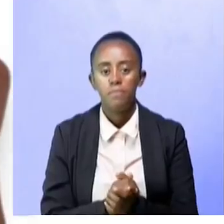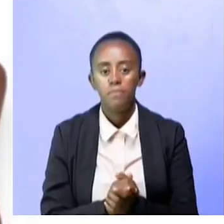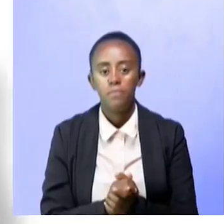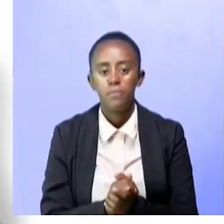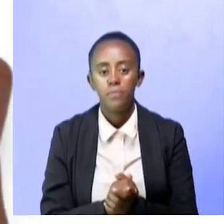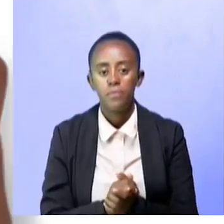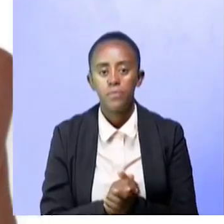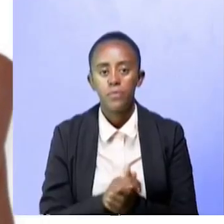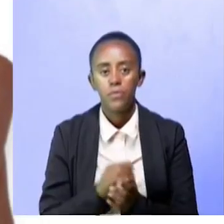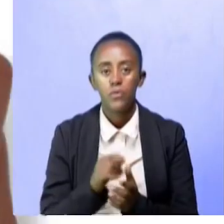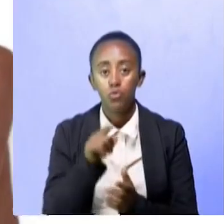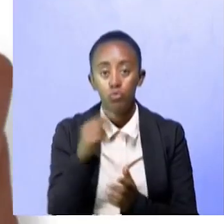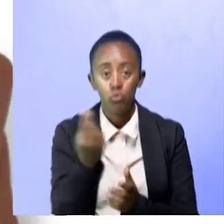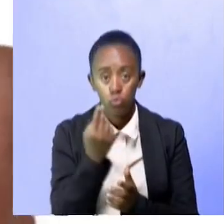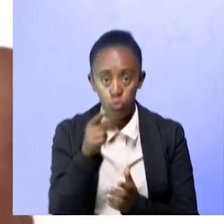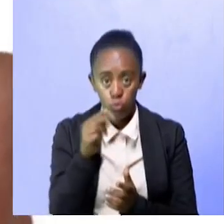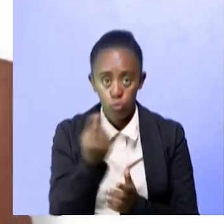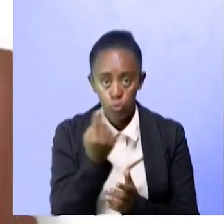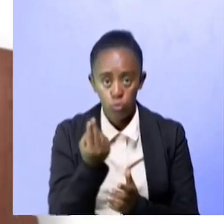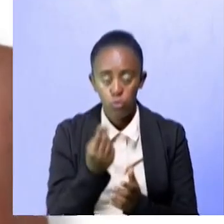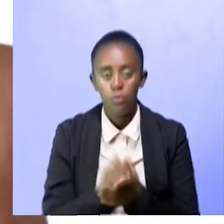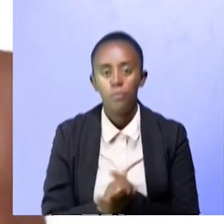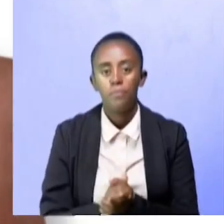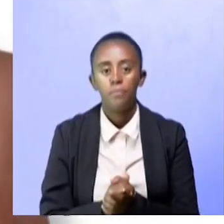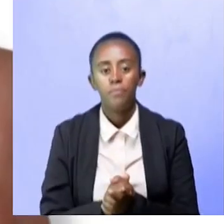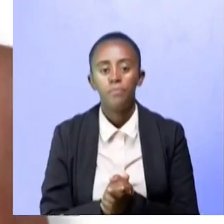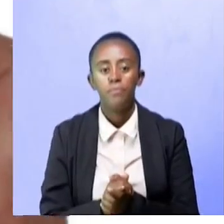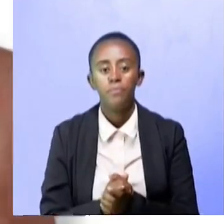to use